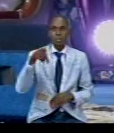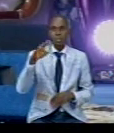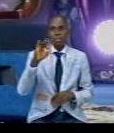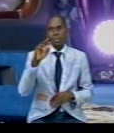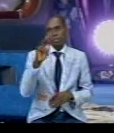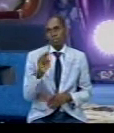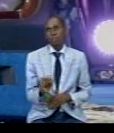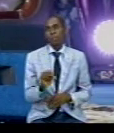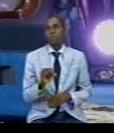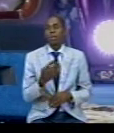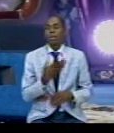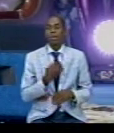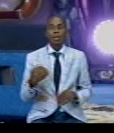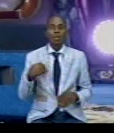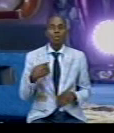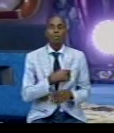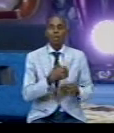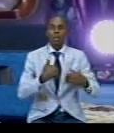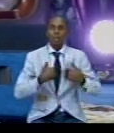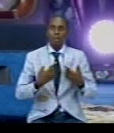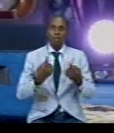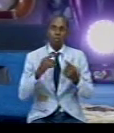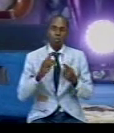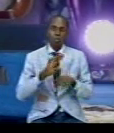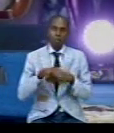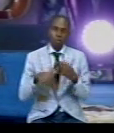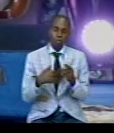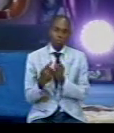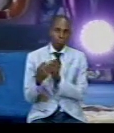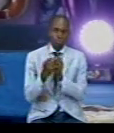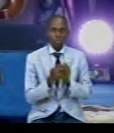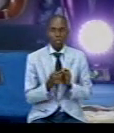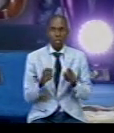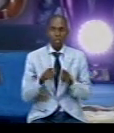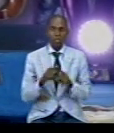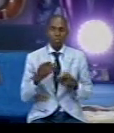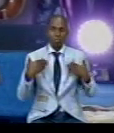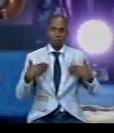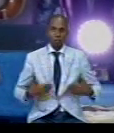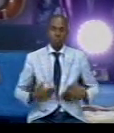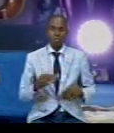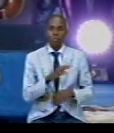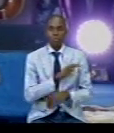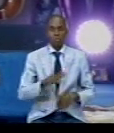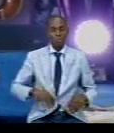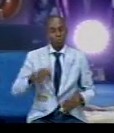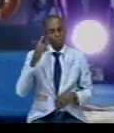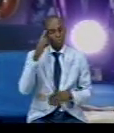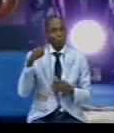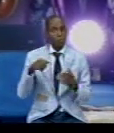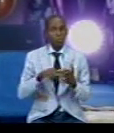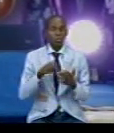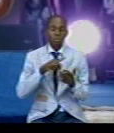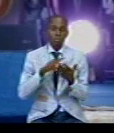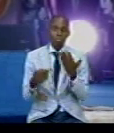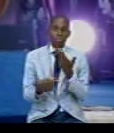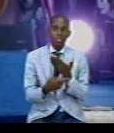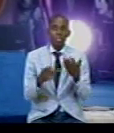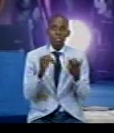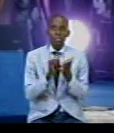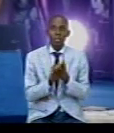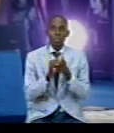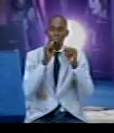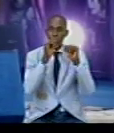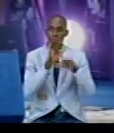we have come together as the body of Christ for this crusade, that blessing will